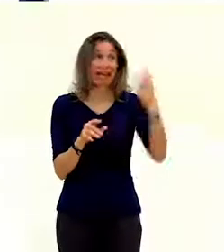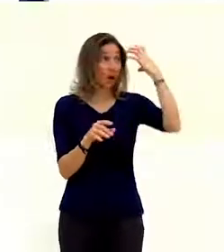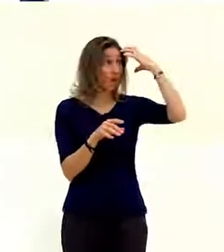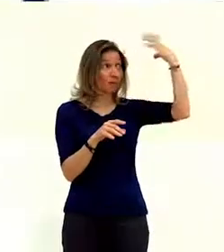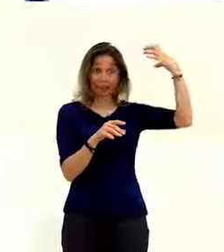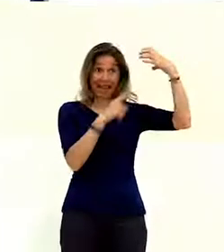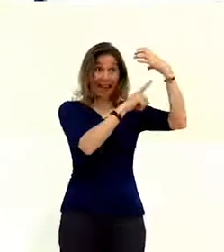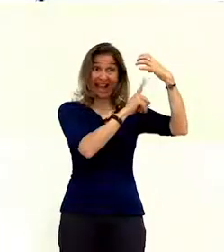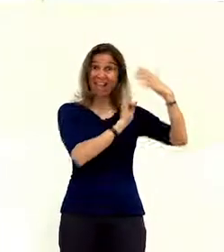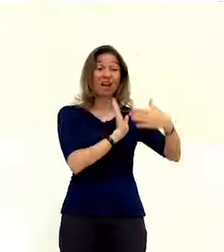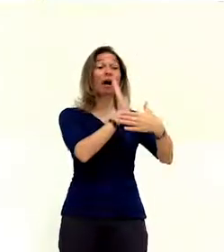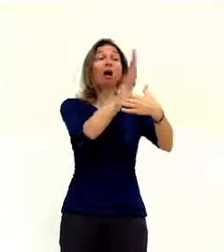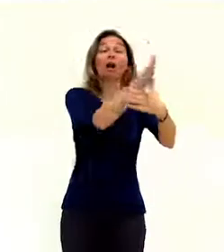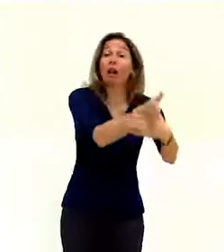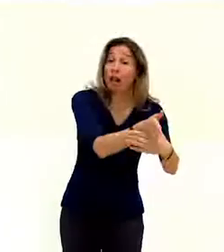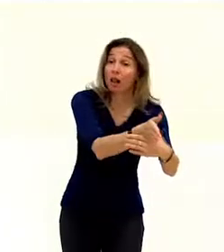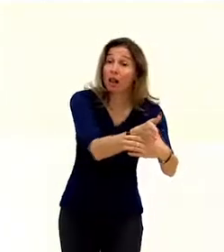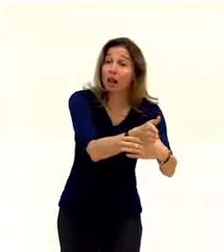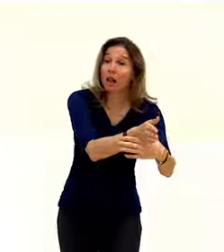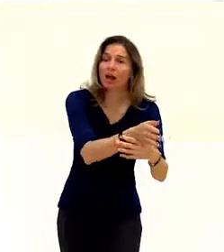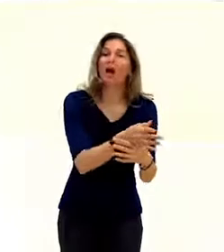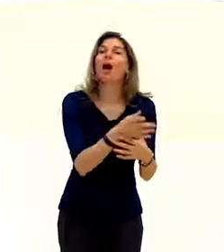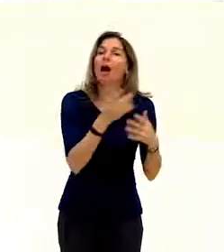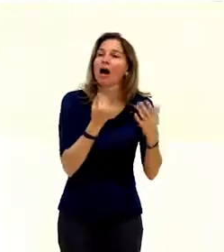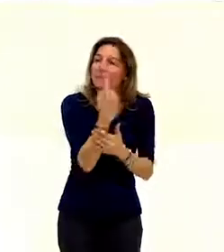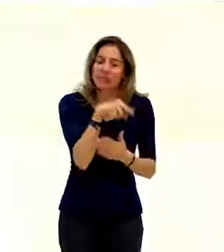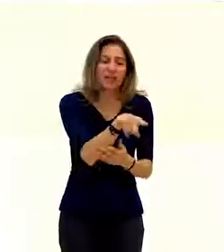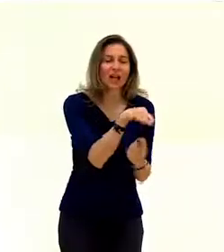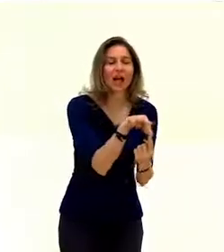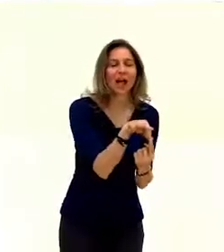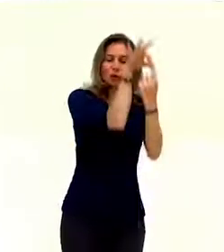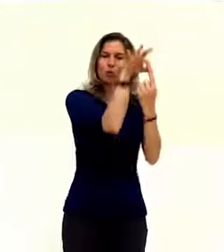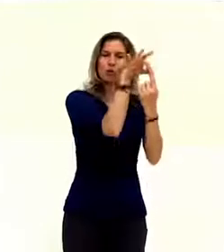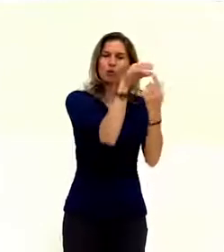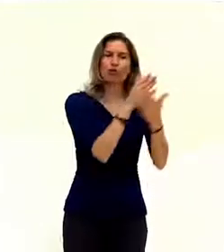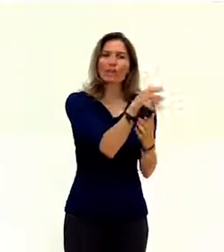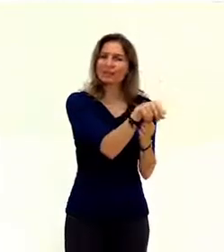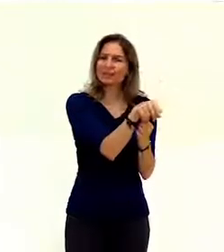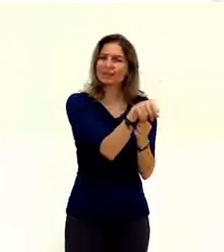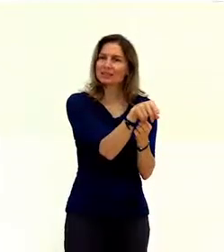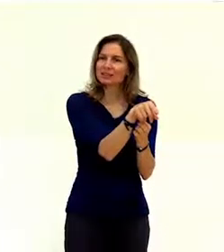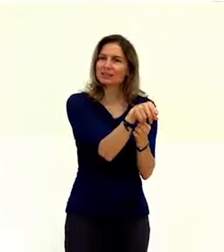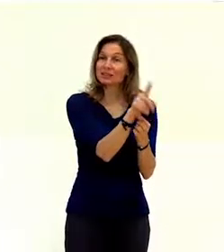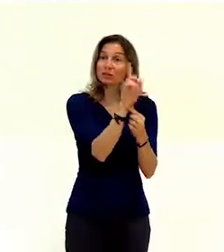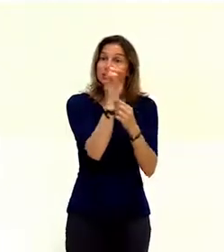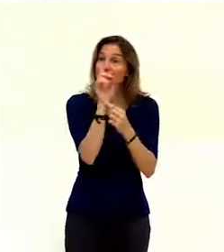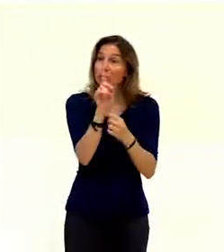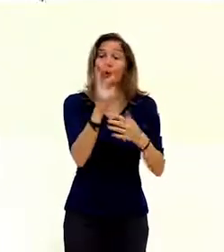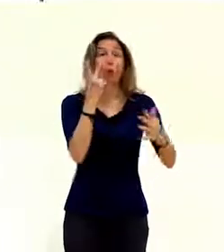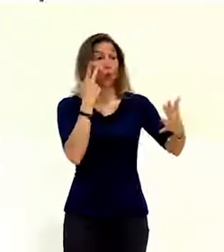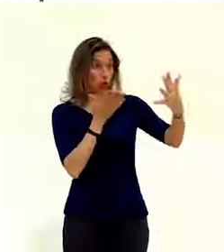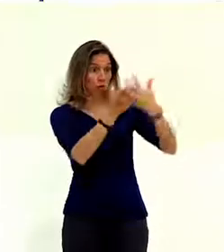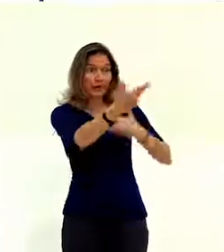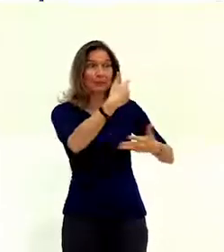state creates exclusive rights, meaning transparency and also